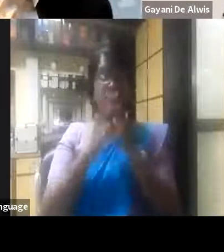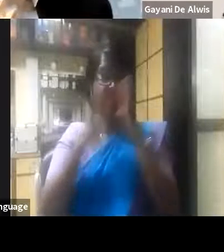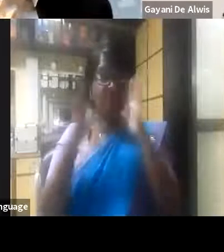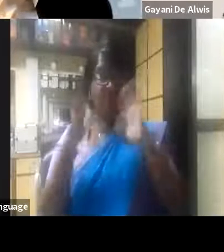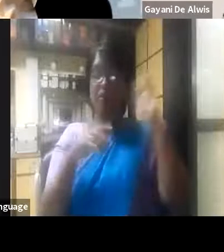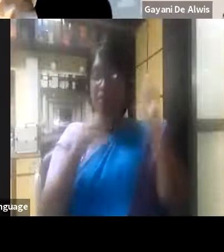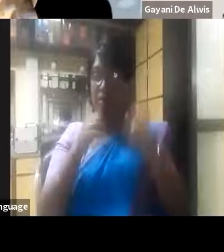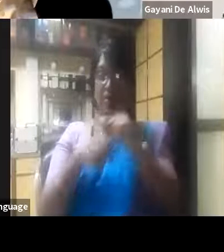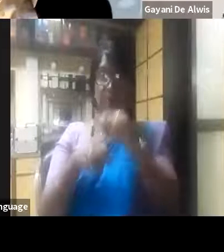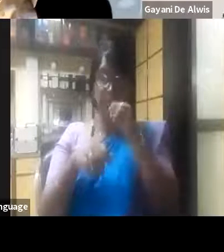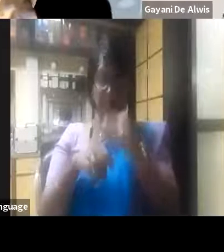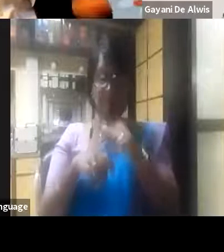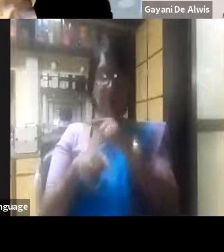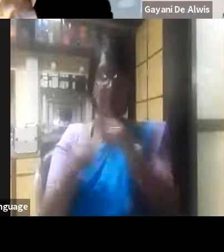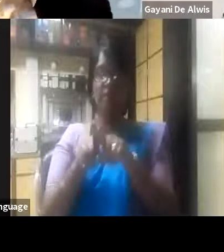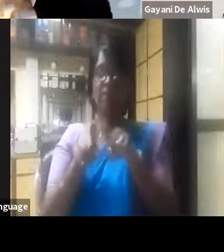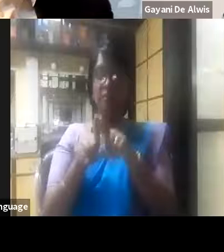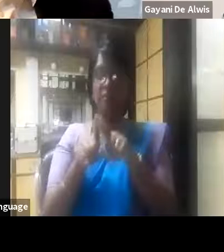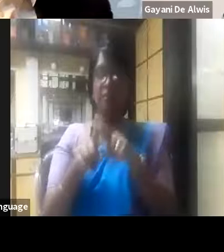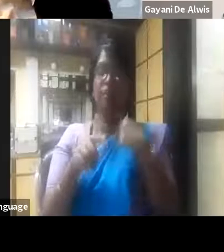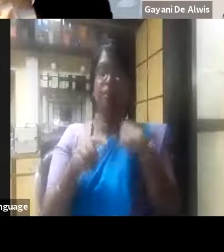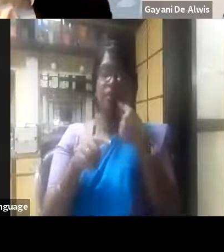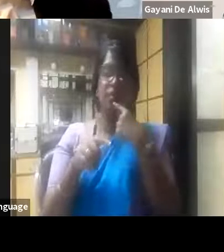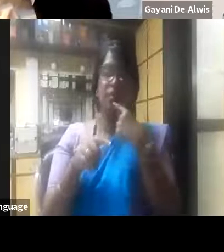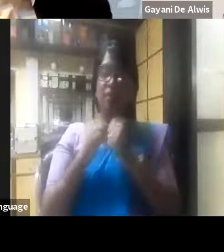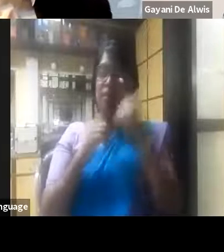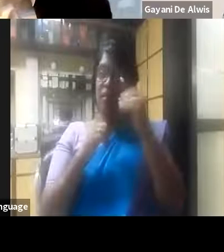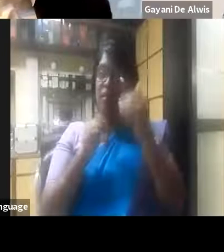immensely, over the years to become refined